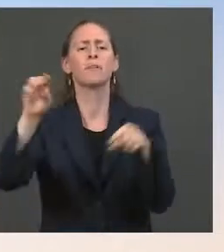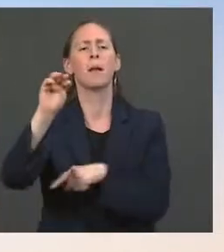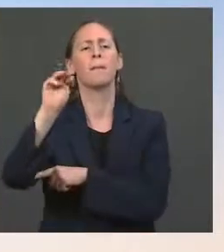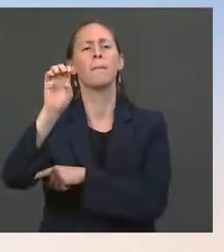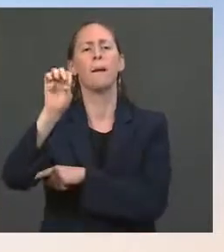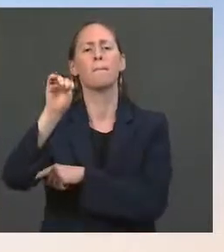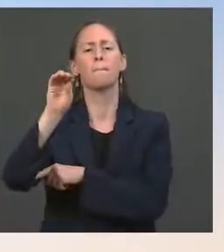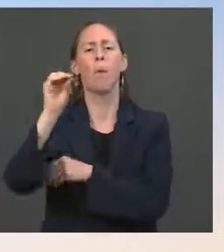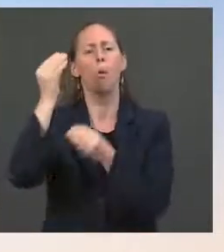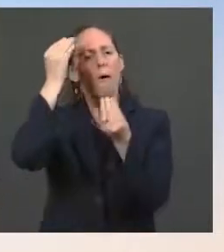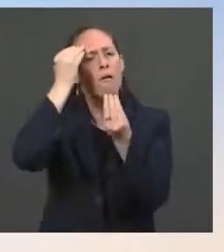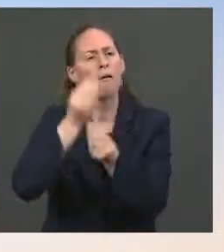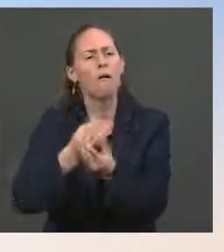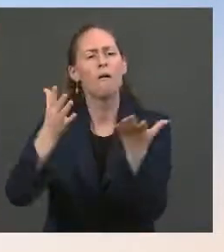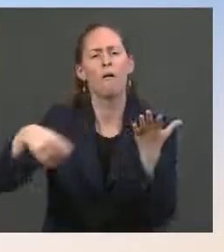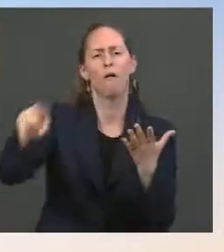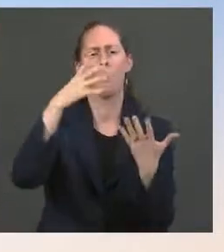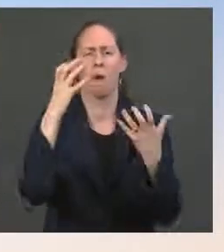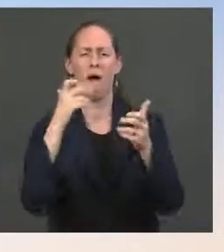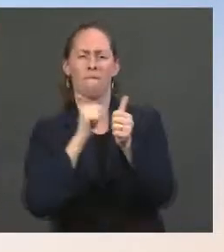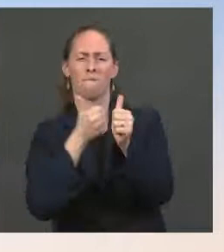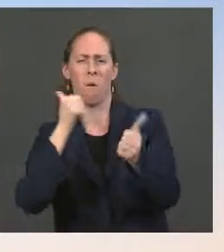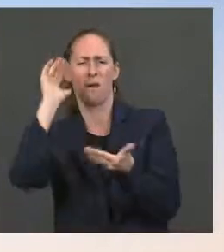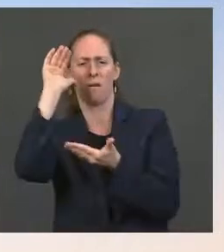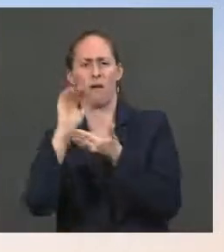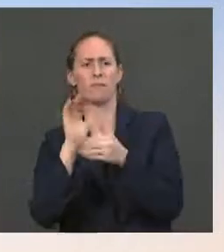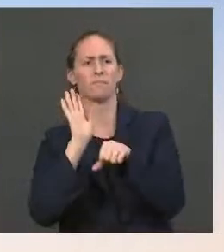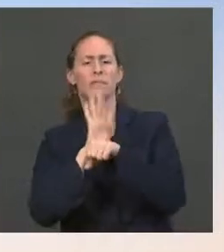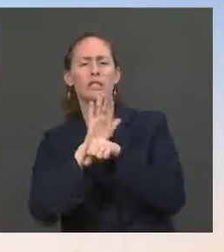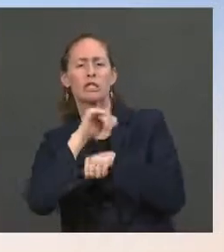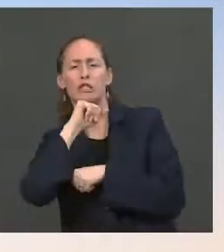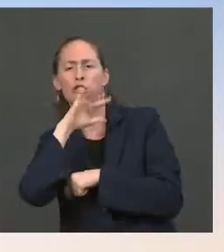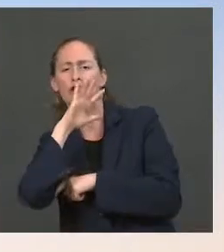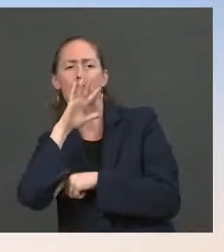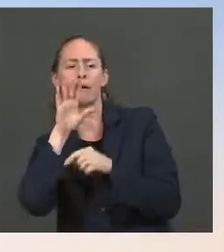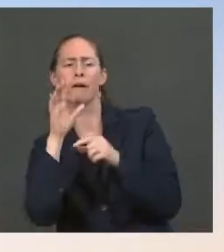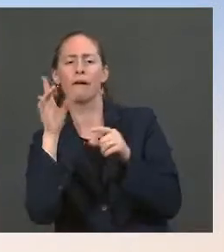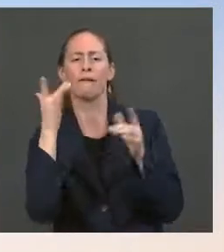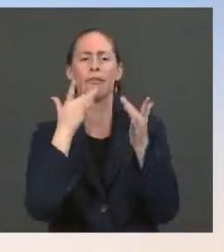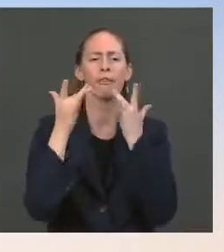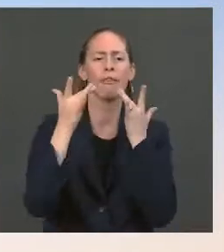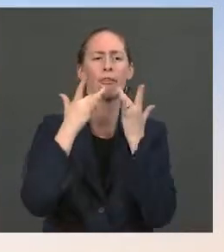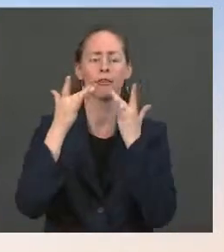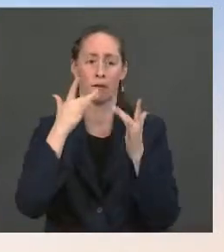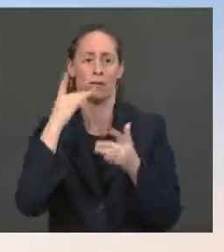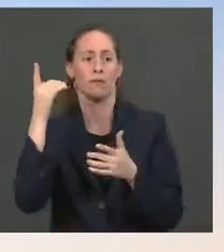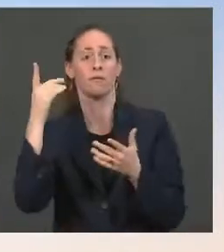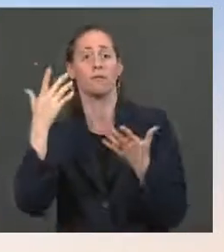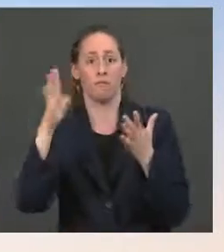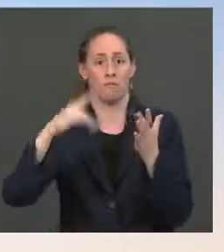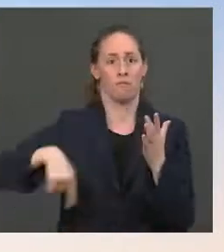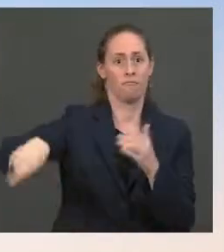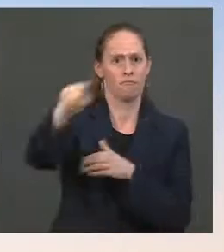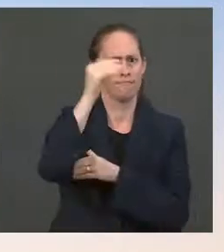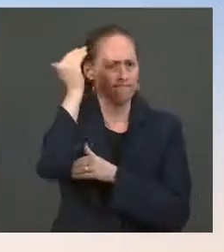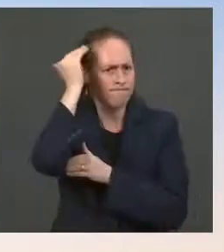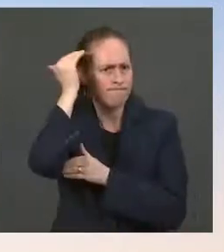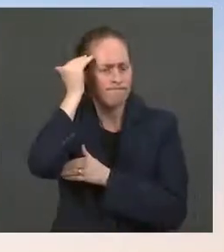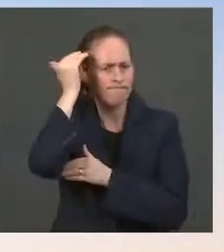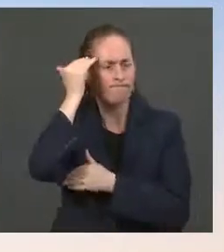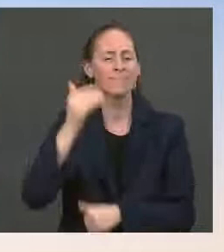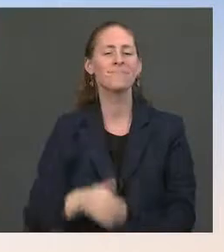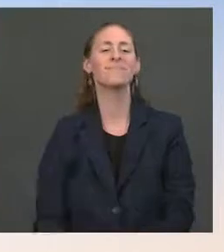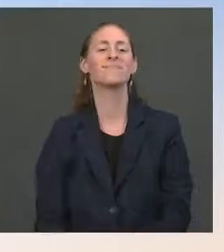interest, and through work responsive to this memorandum, the government, we have elevated efforts to curb illicit and opaque financial transactions at